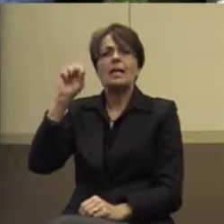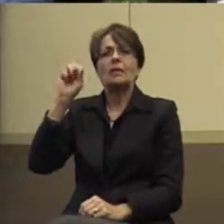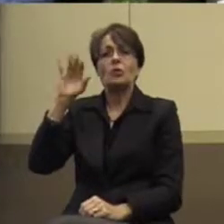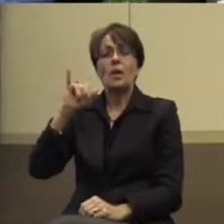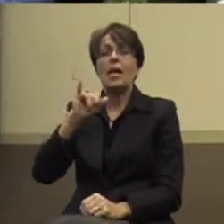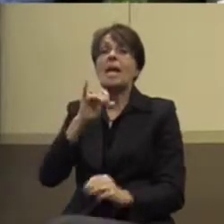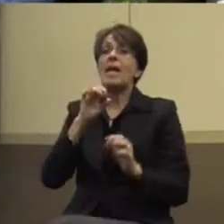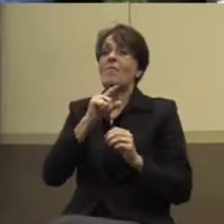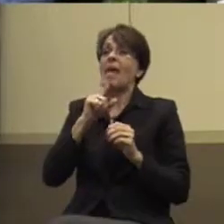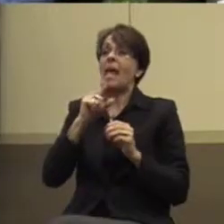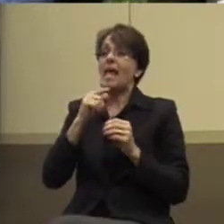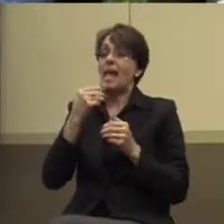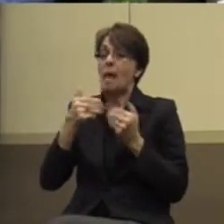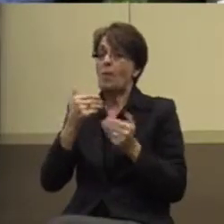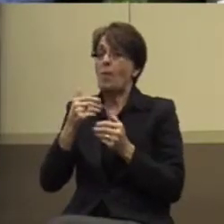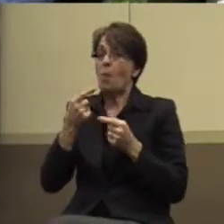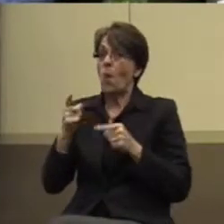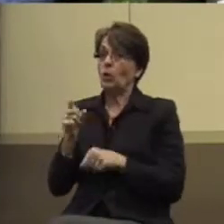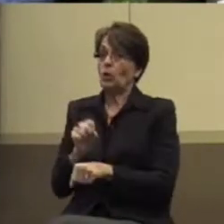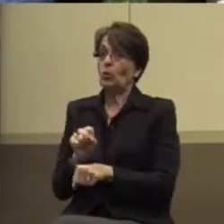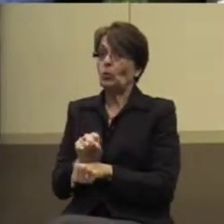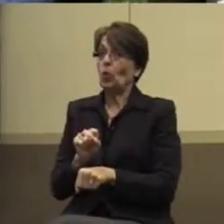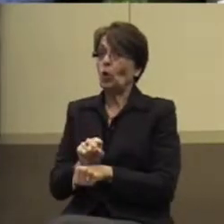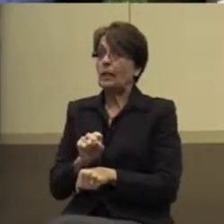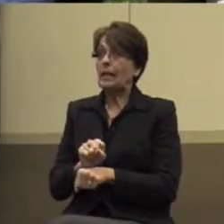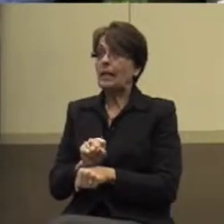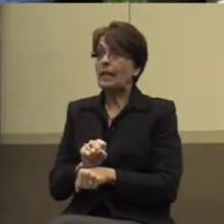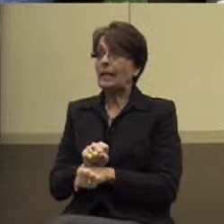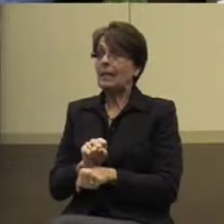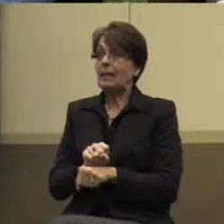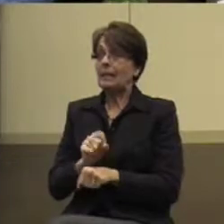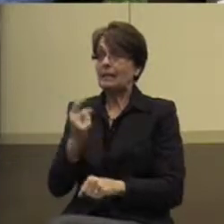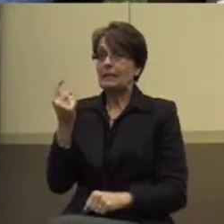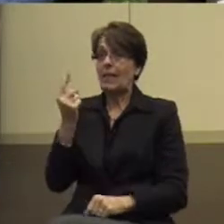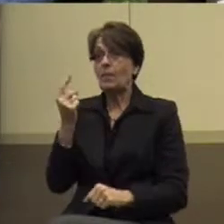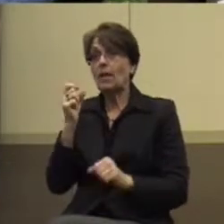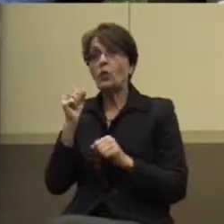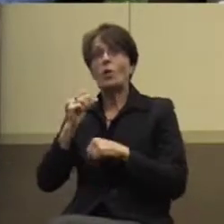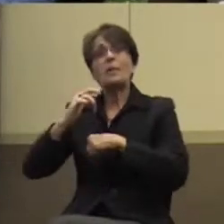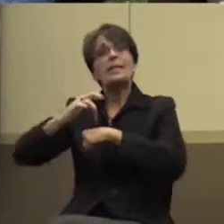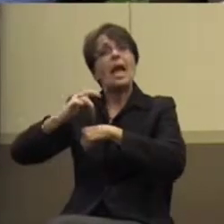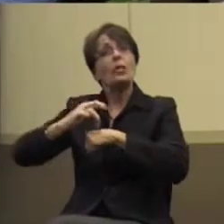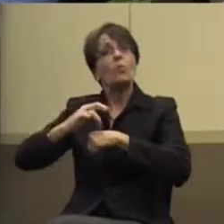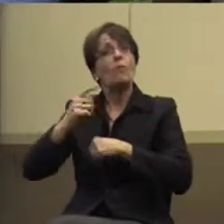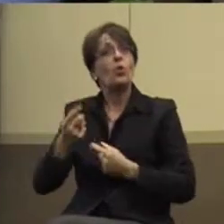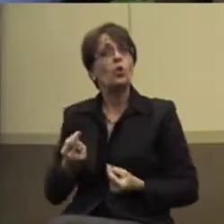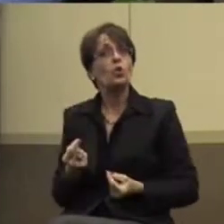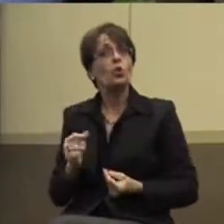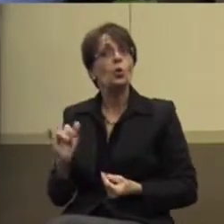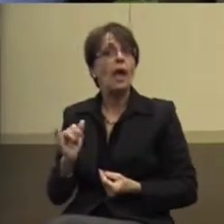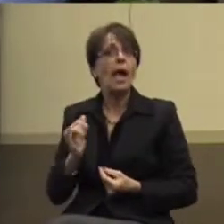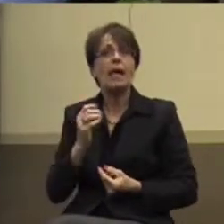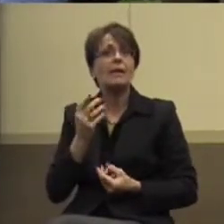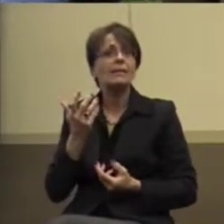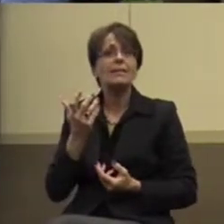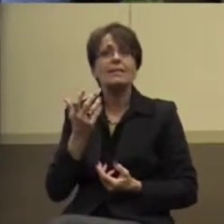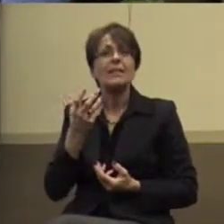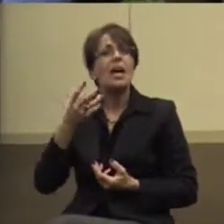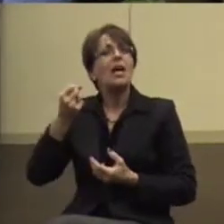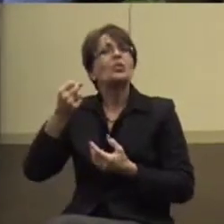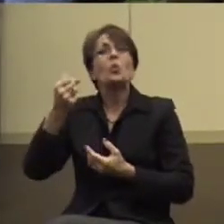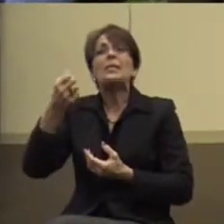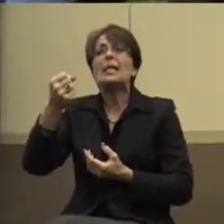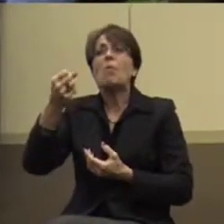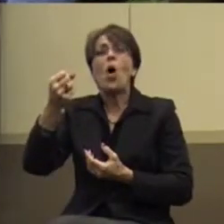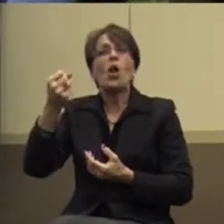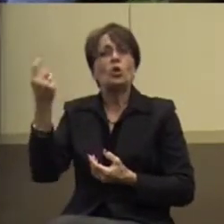while she was doing that work, something that could be tangible for her to do, like whether it's